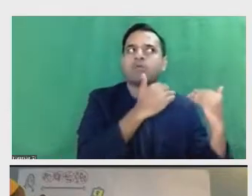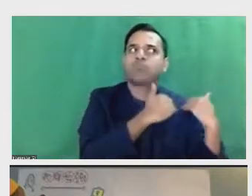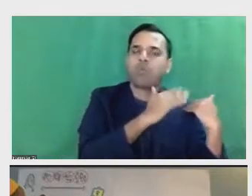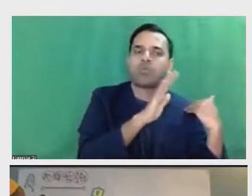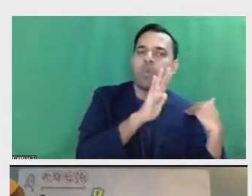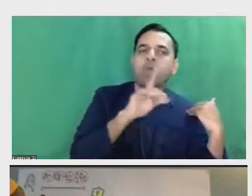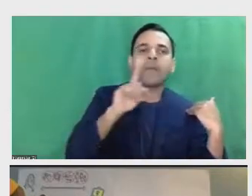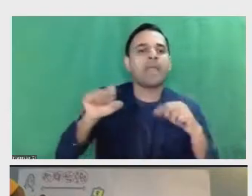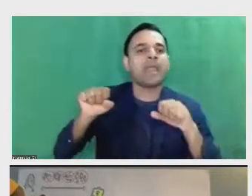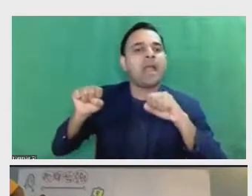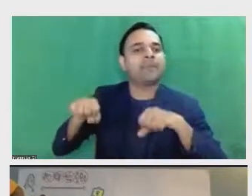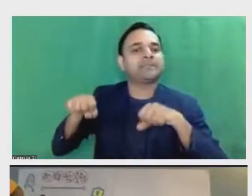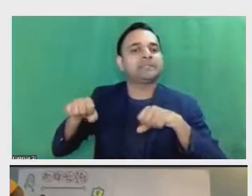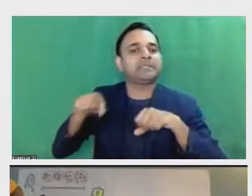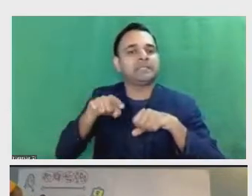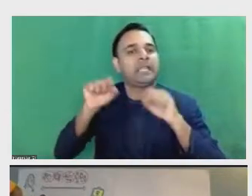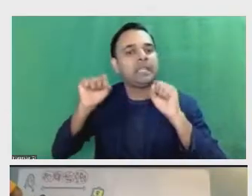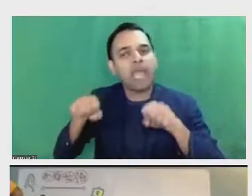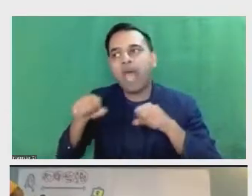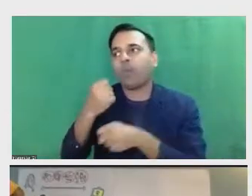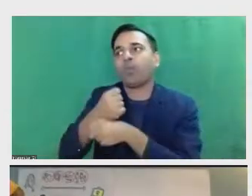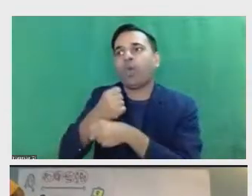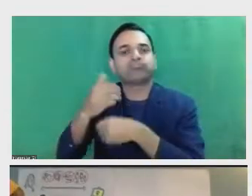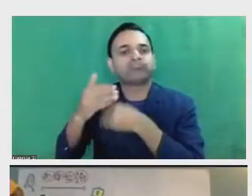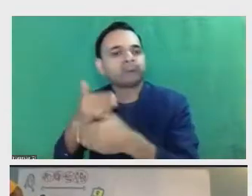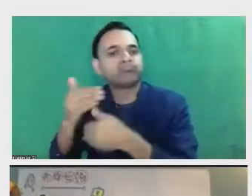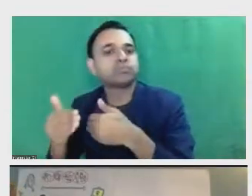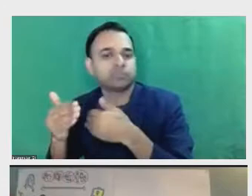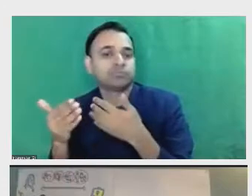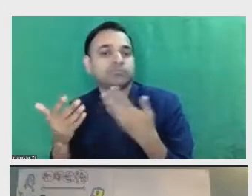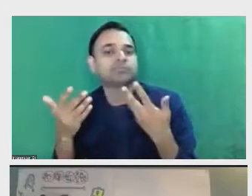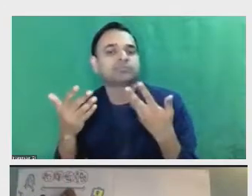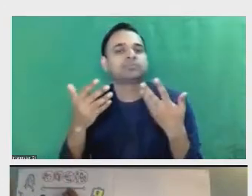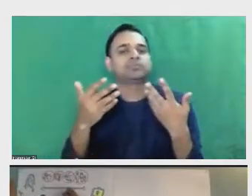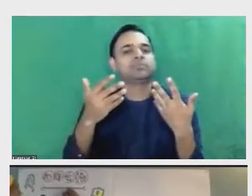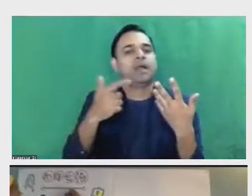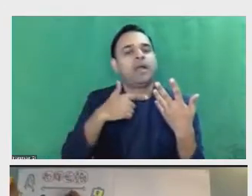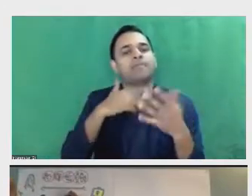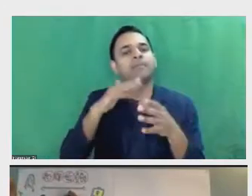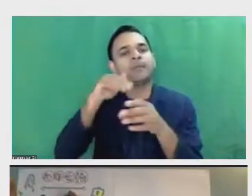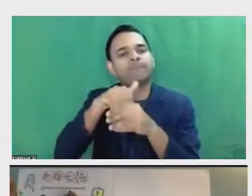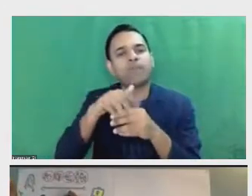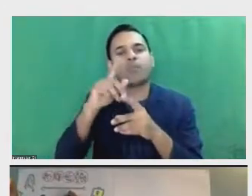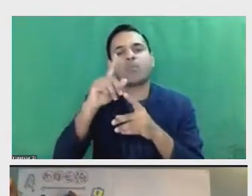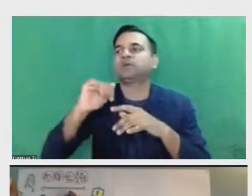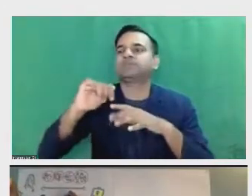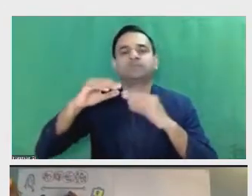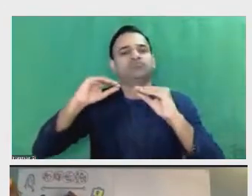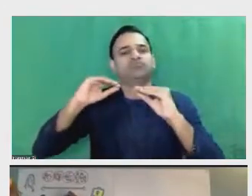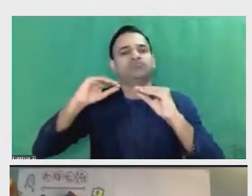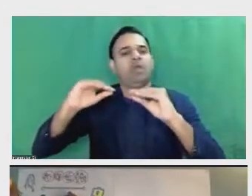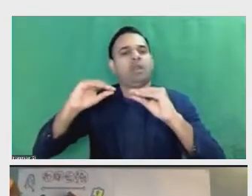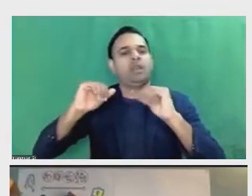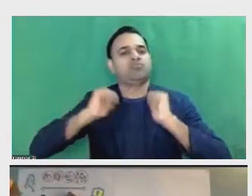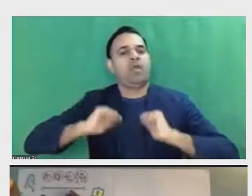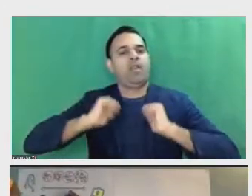negotiator in French-speaking countries for climate. And they asked that I come to talk about biodiversity, because often those ladies